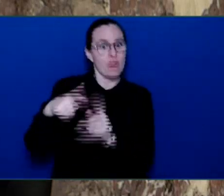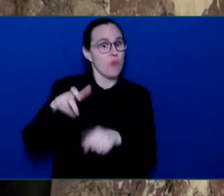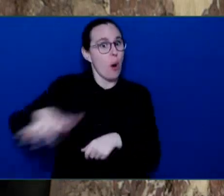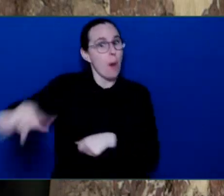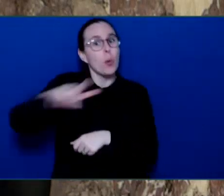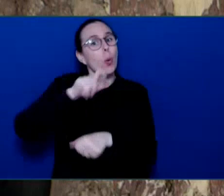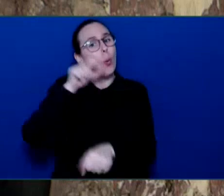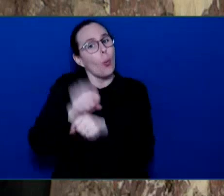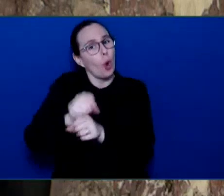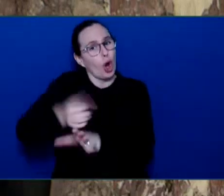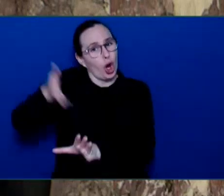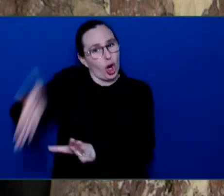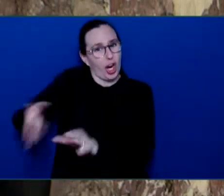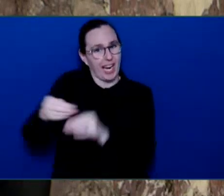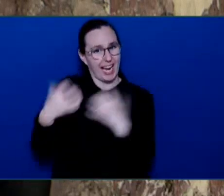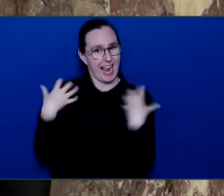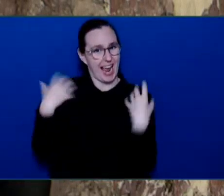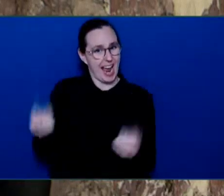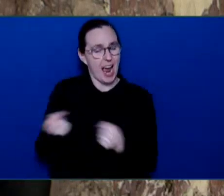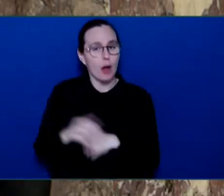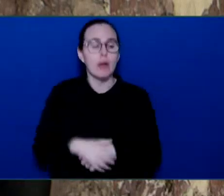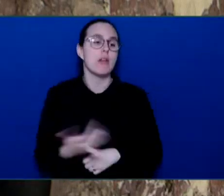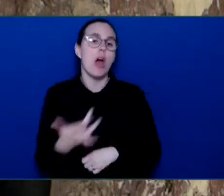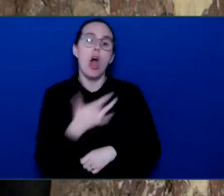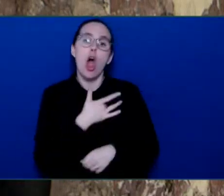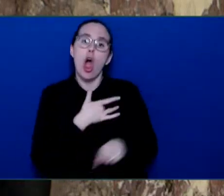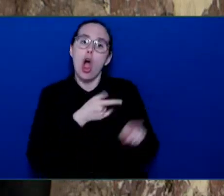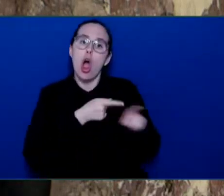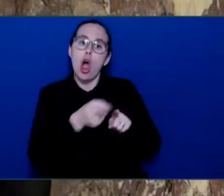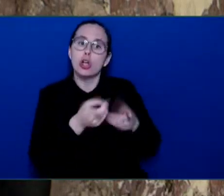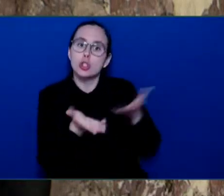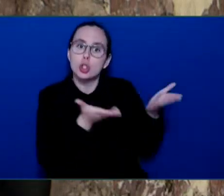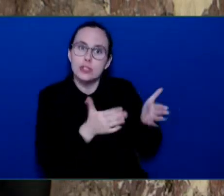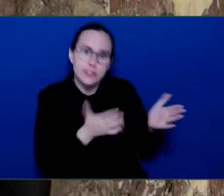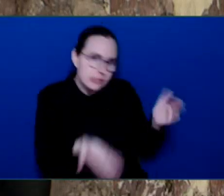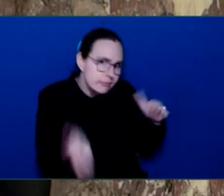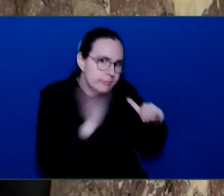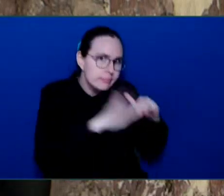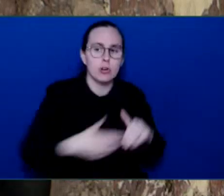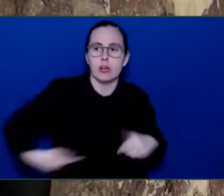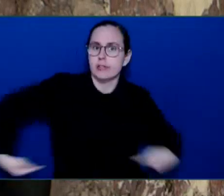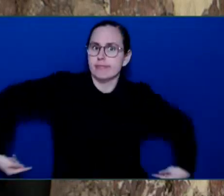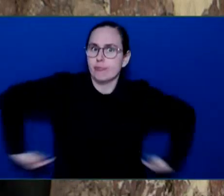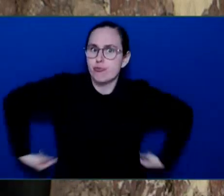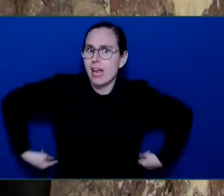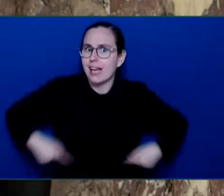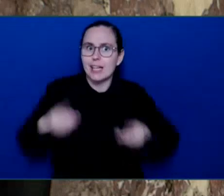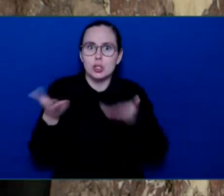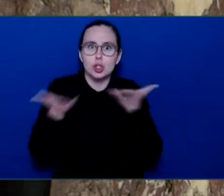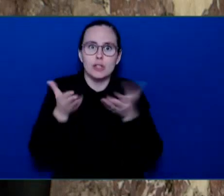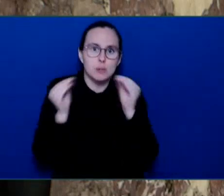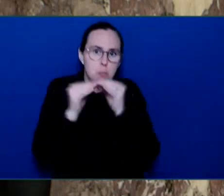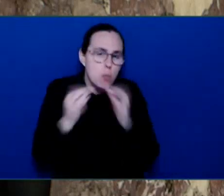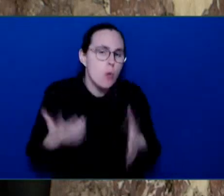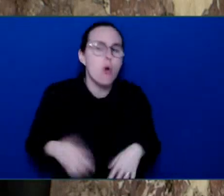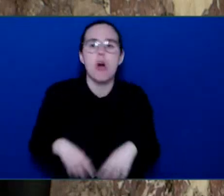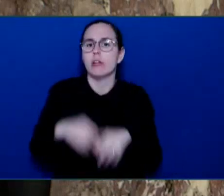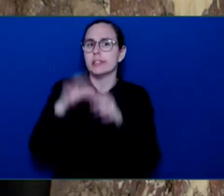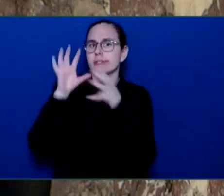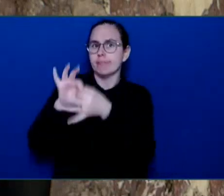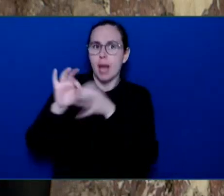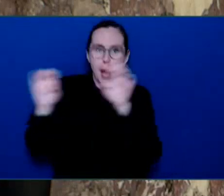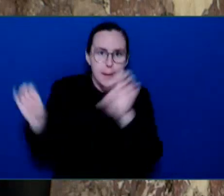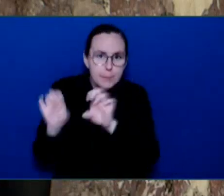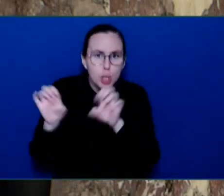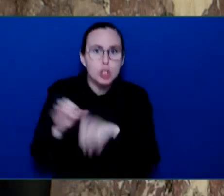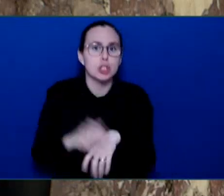renal services, supports in emergency rooms, Honourable Speaker, supports and work with hospitalists to address their contract issues, which were significant